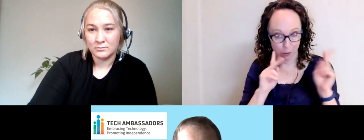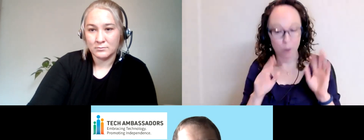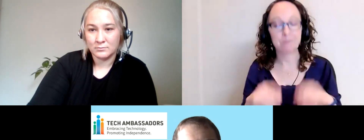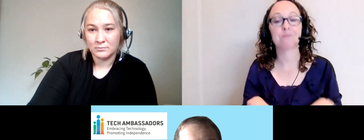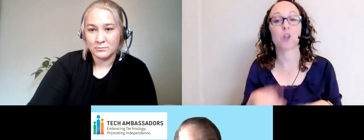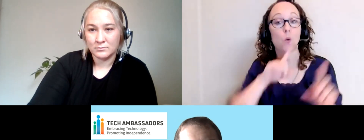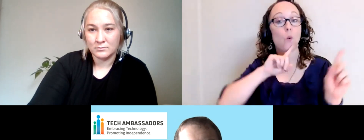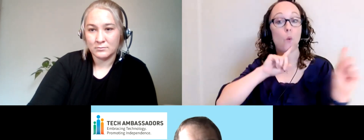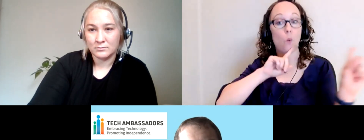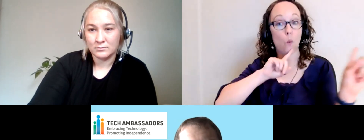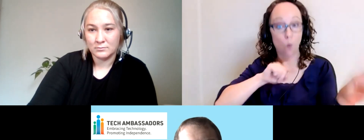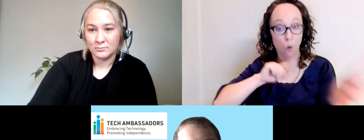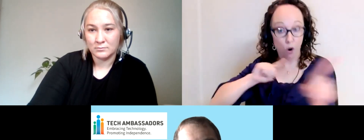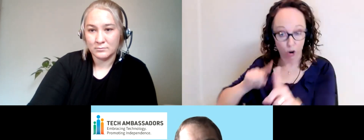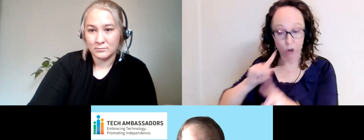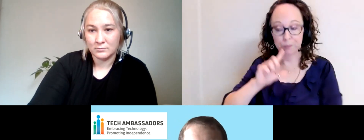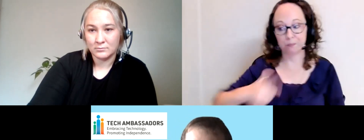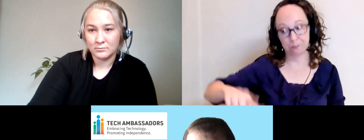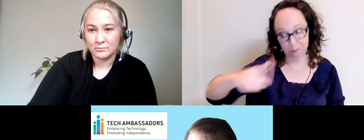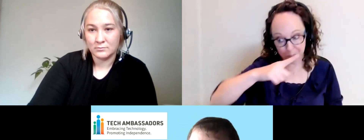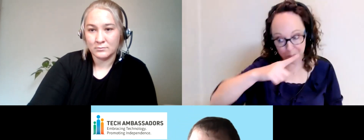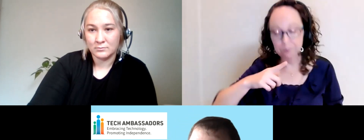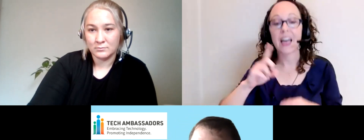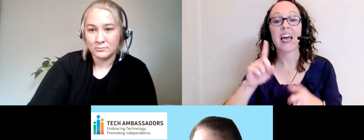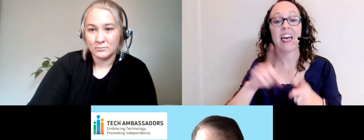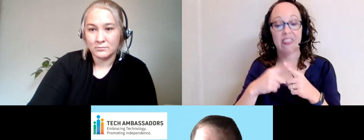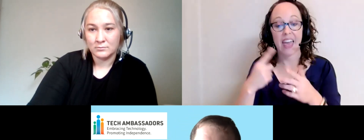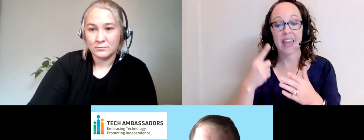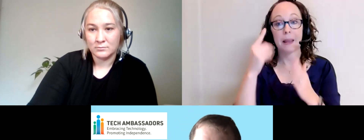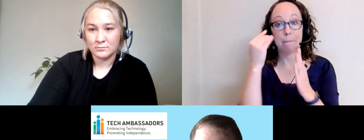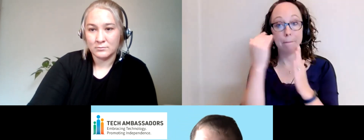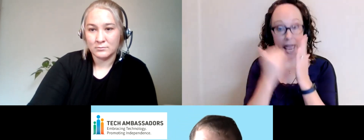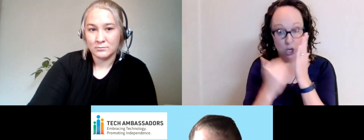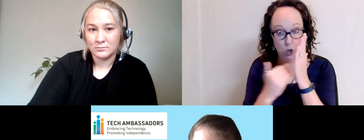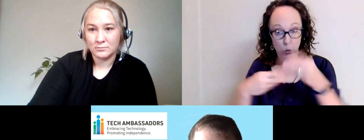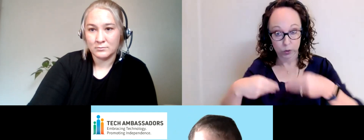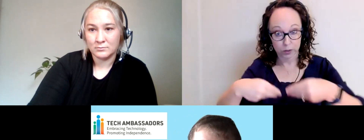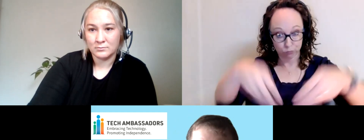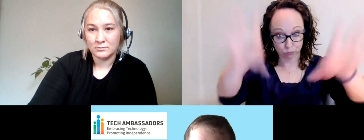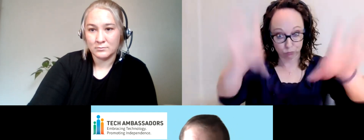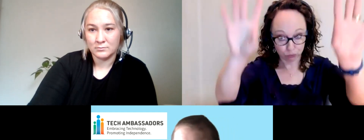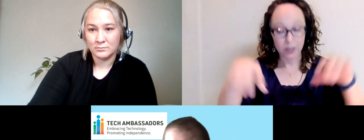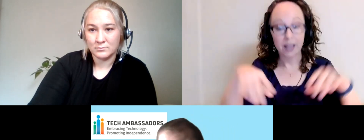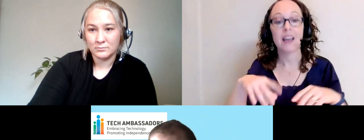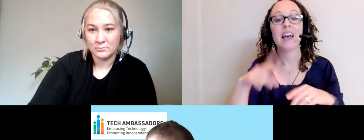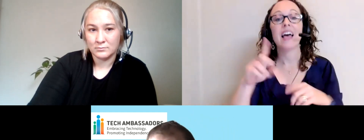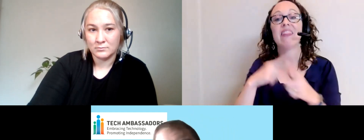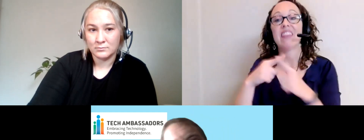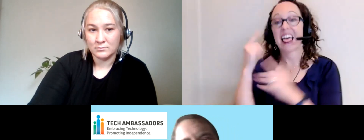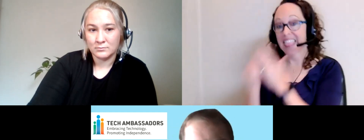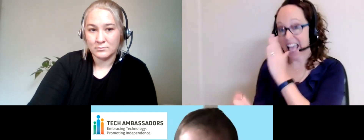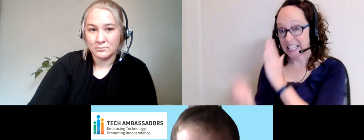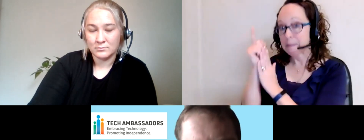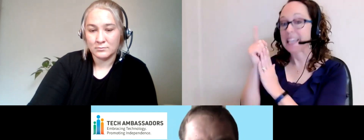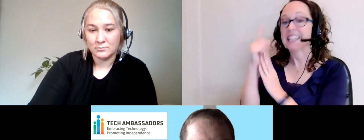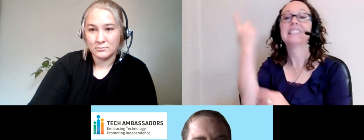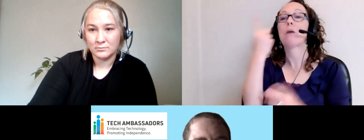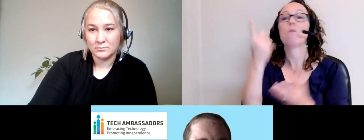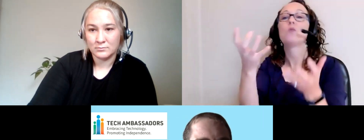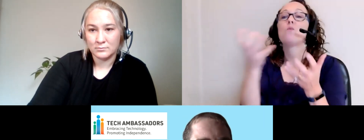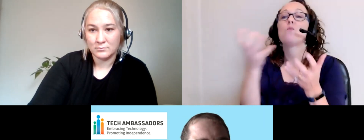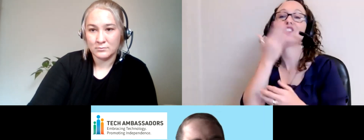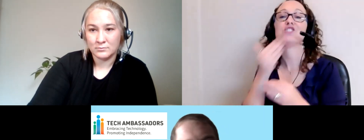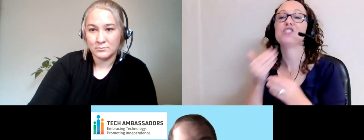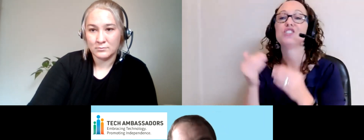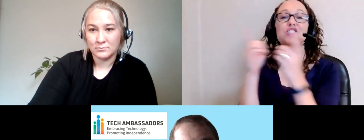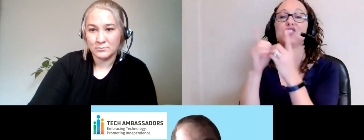and then somebody decides they want dessert. We're going to be like, Tanner, can you call that menu back up and read the dessert